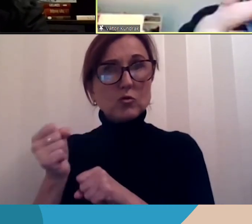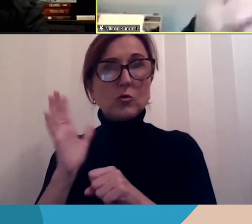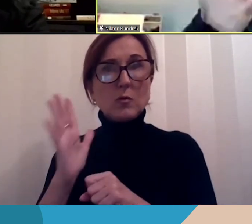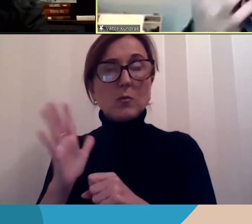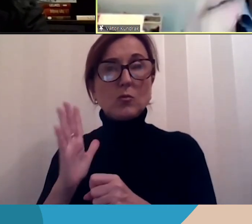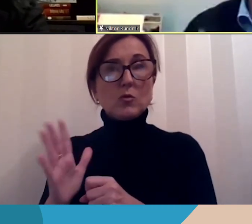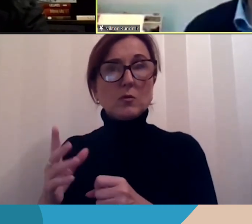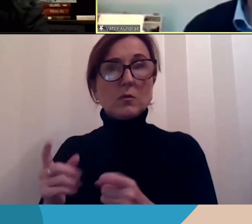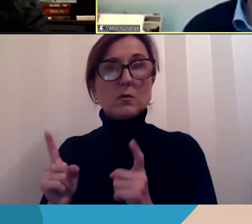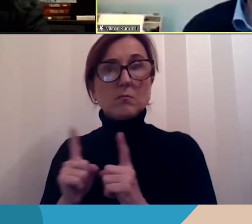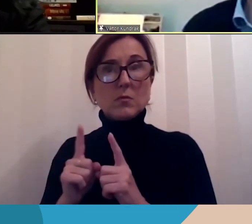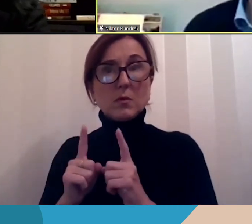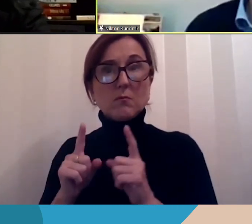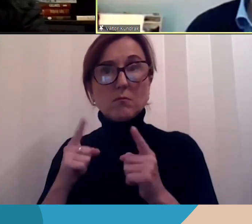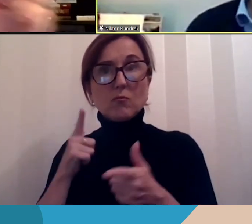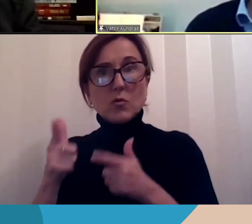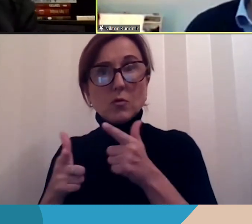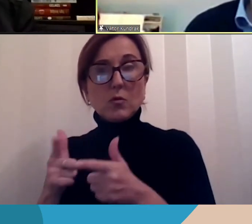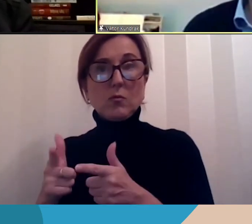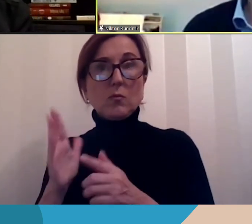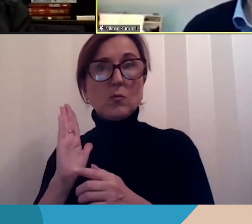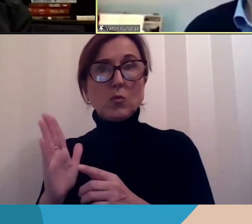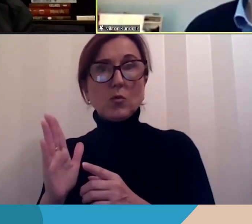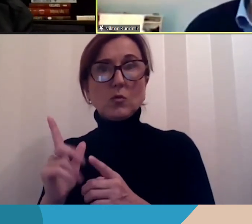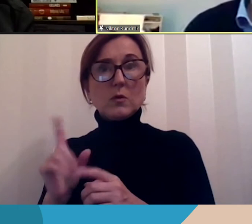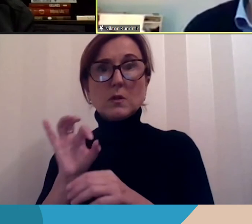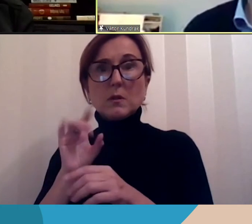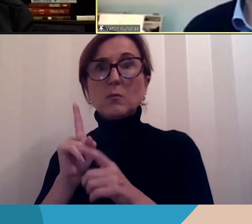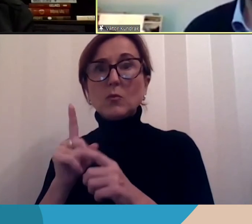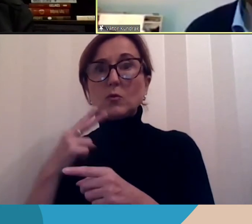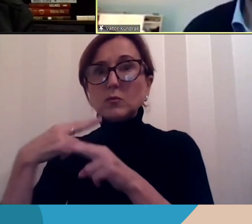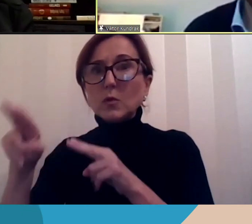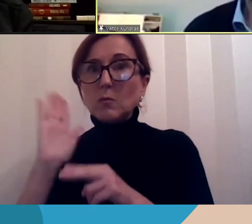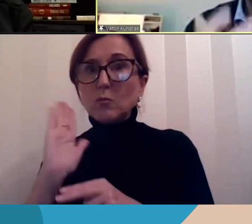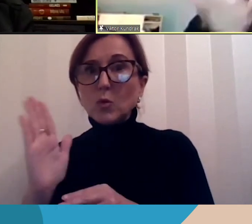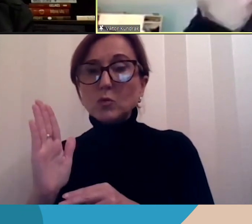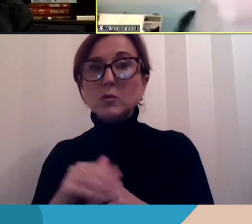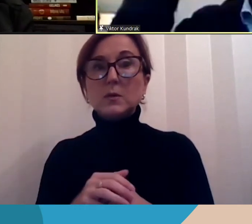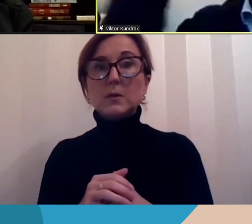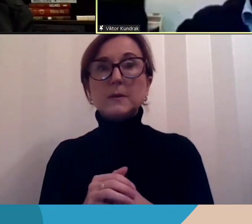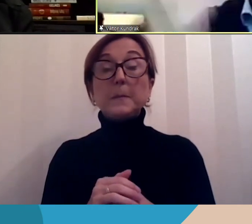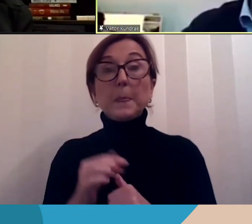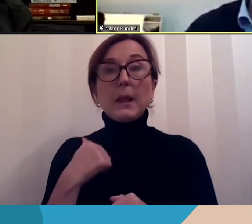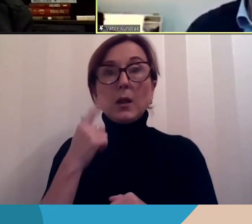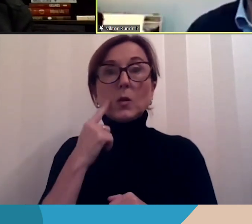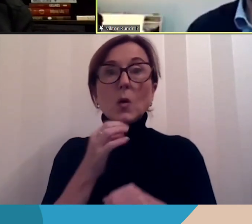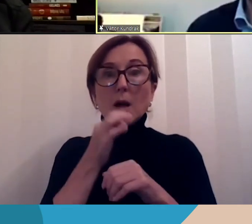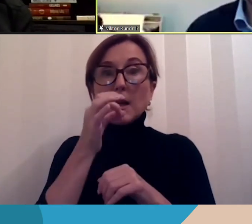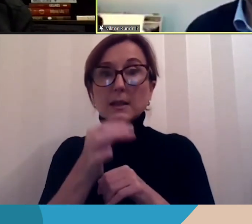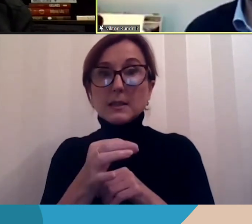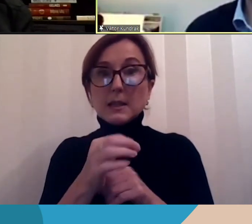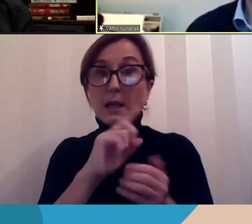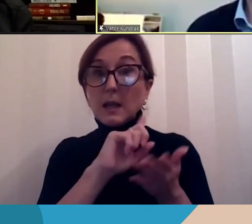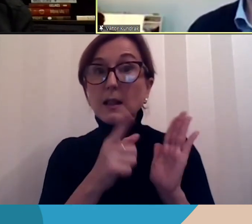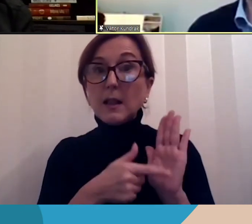terms of, and to finally answer your question very quickly, I think now Lithuania has to execute a judgment, provide to the Committee